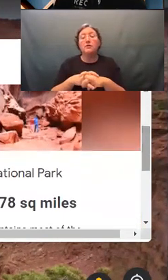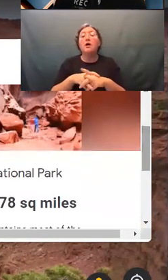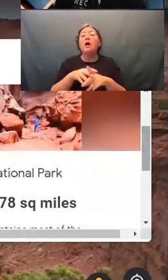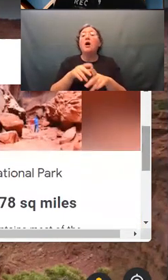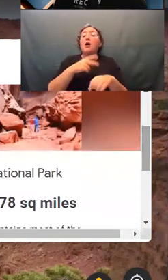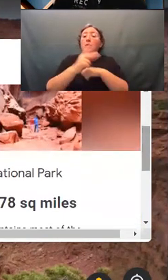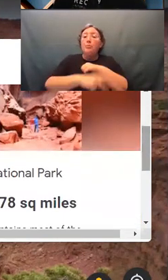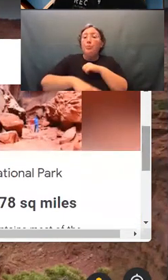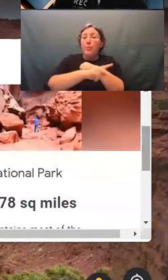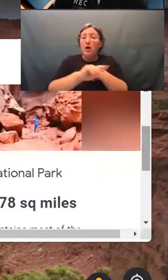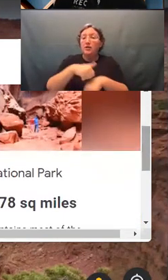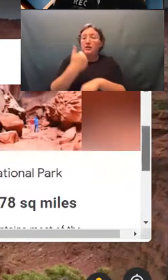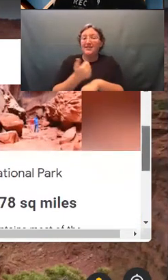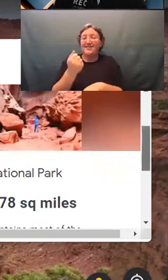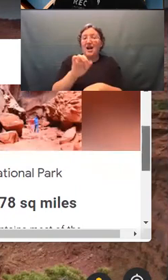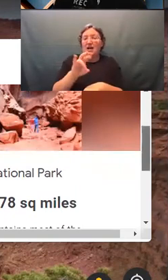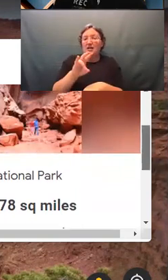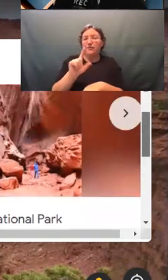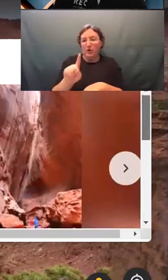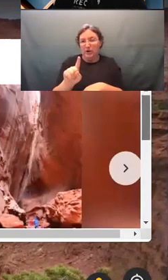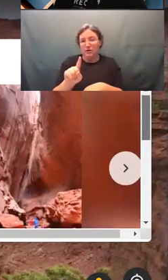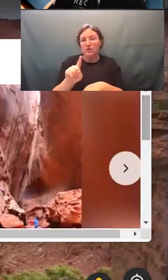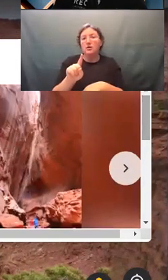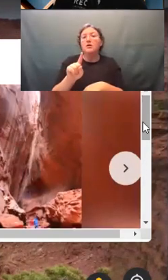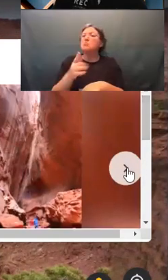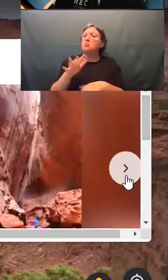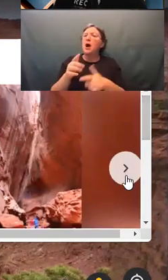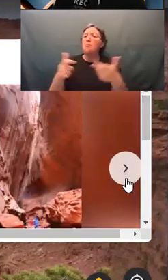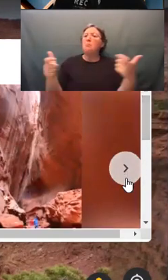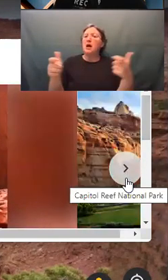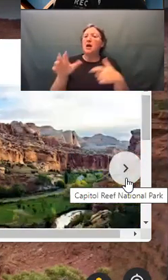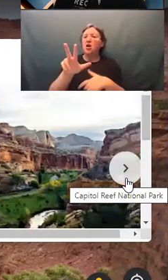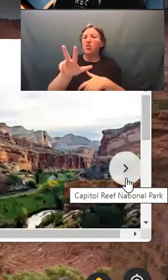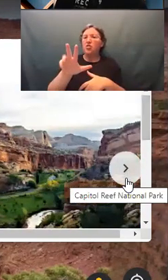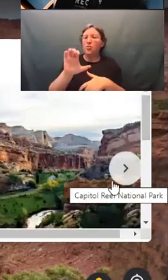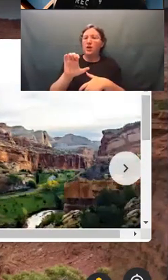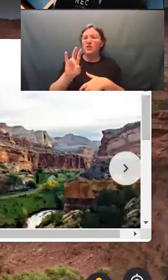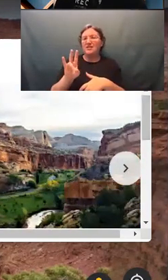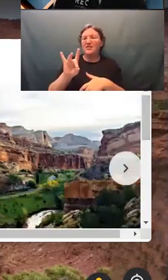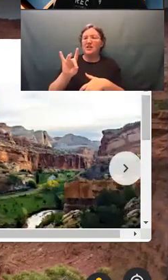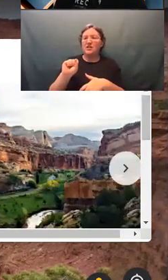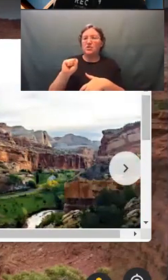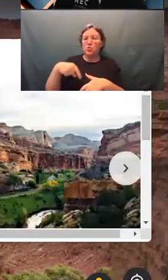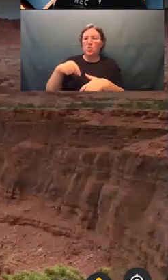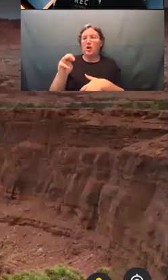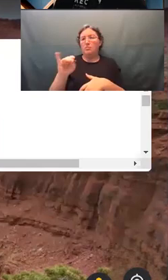was established in 1971 and is pretty big at 378 square miles.